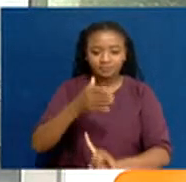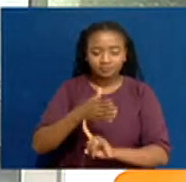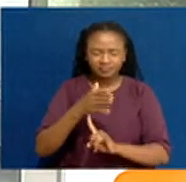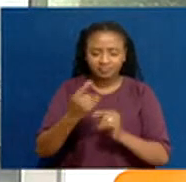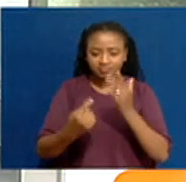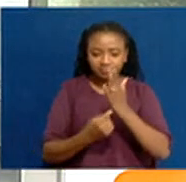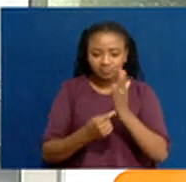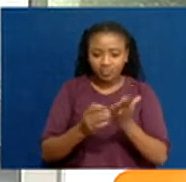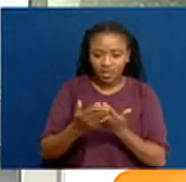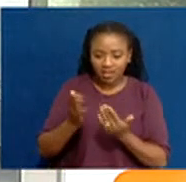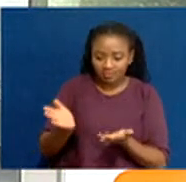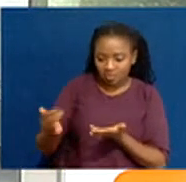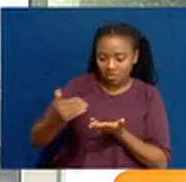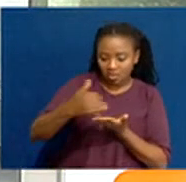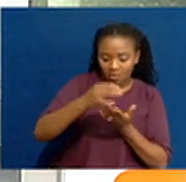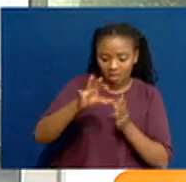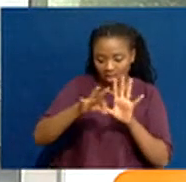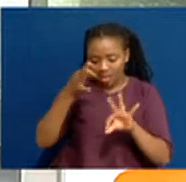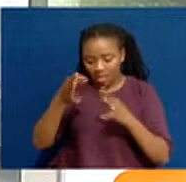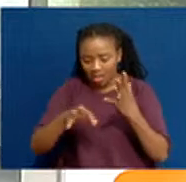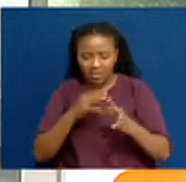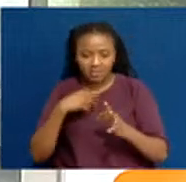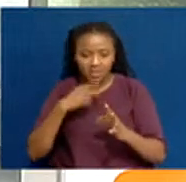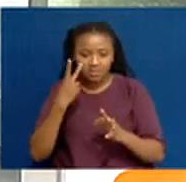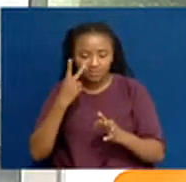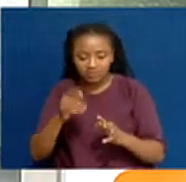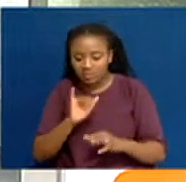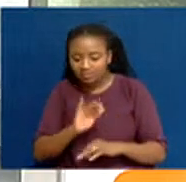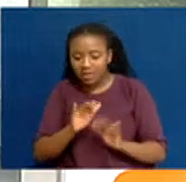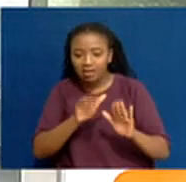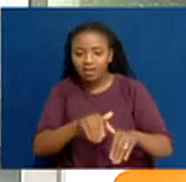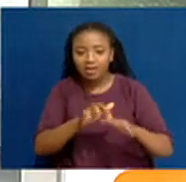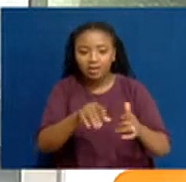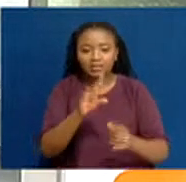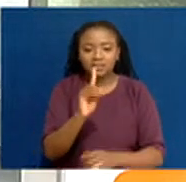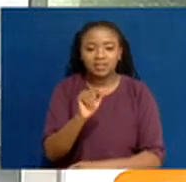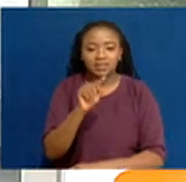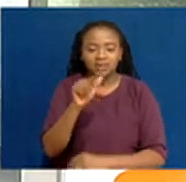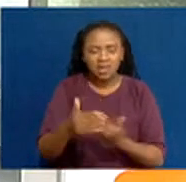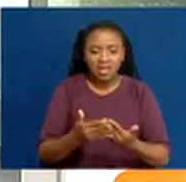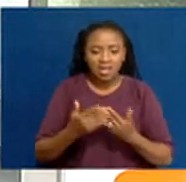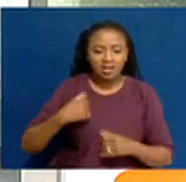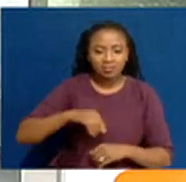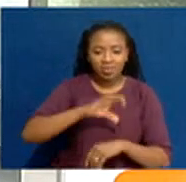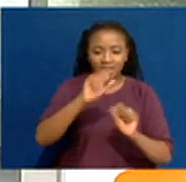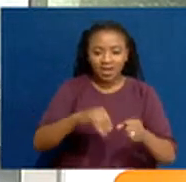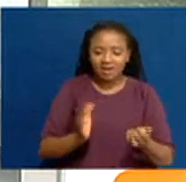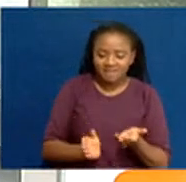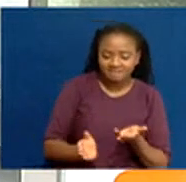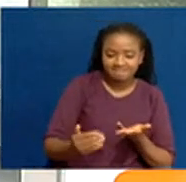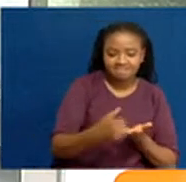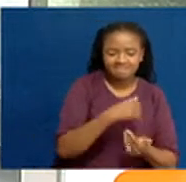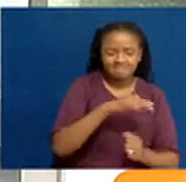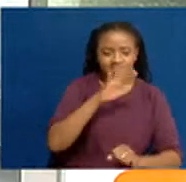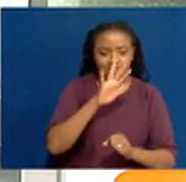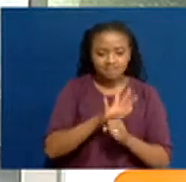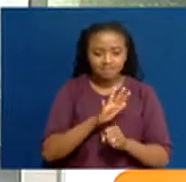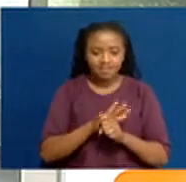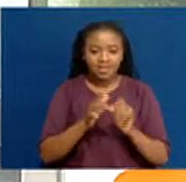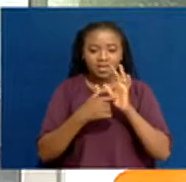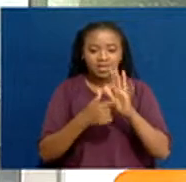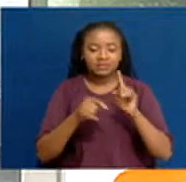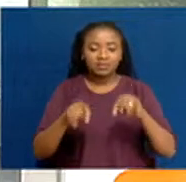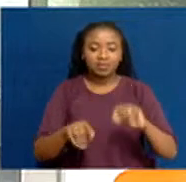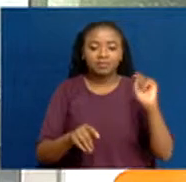to collect, analyze, and visualize agricultural data to inform practices aimed at maximizing profits are also there. A Kenyan venture is